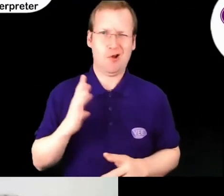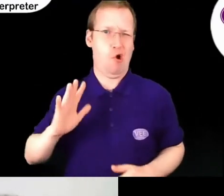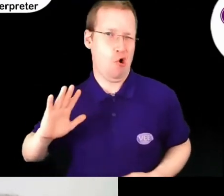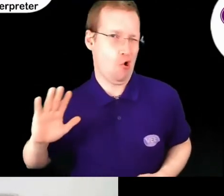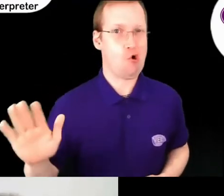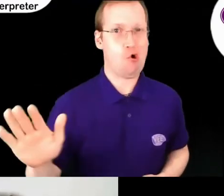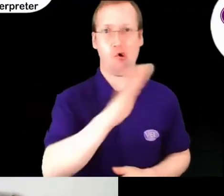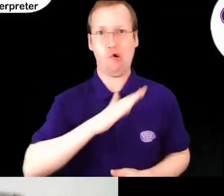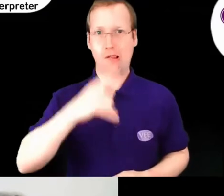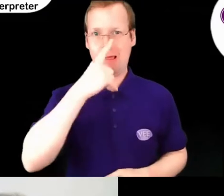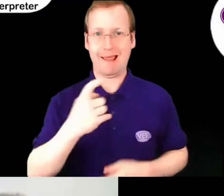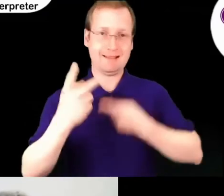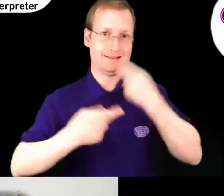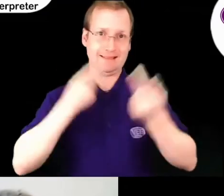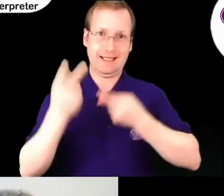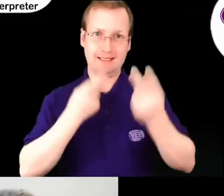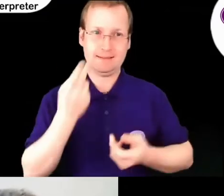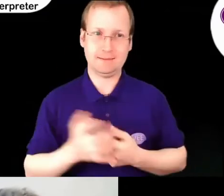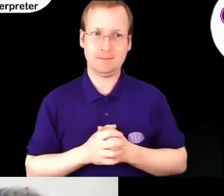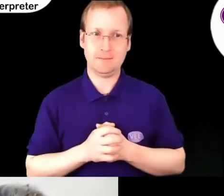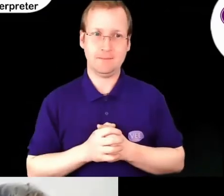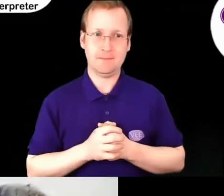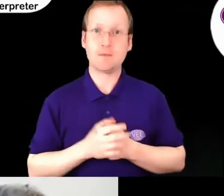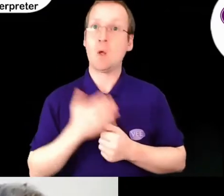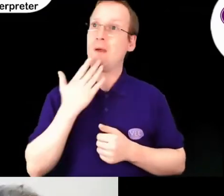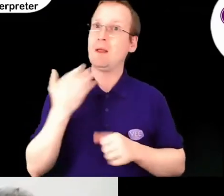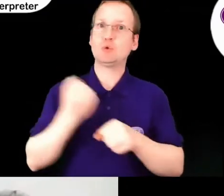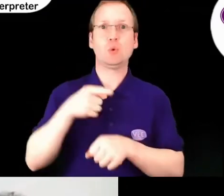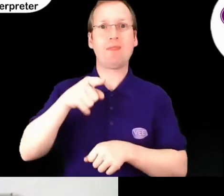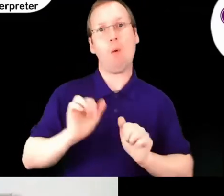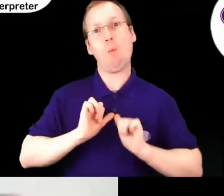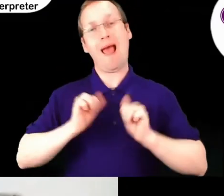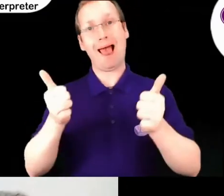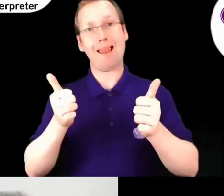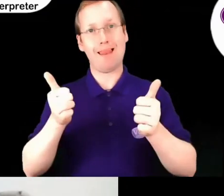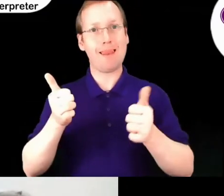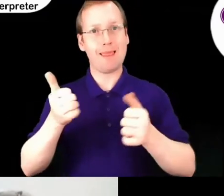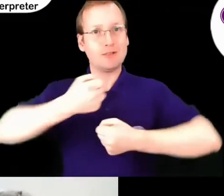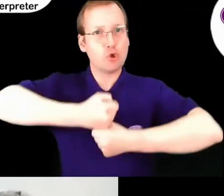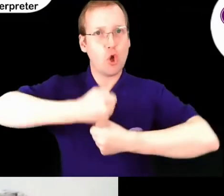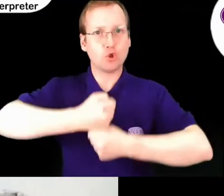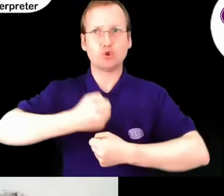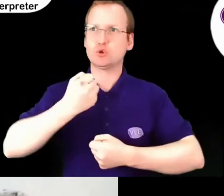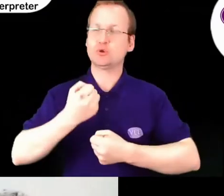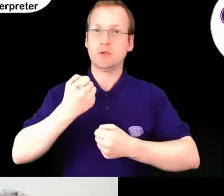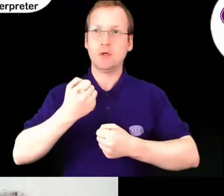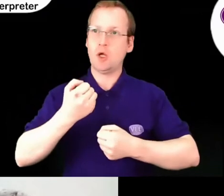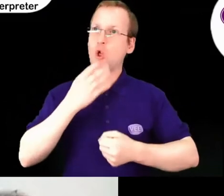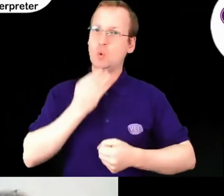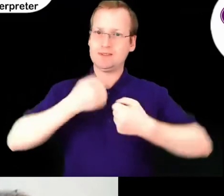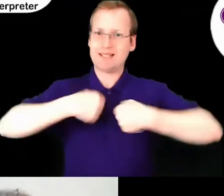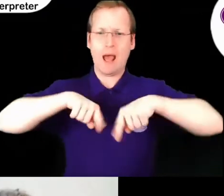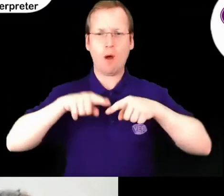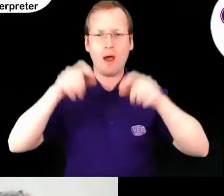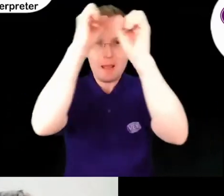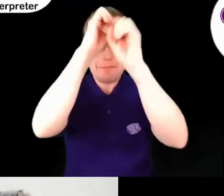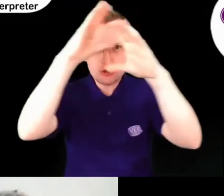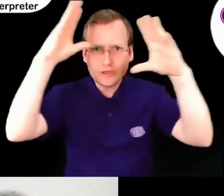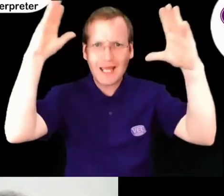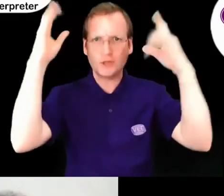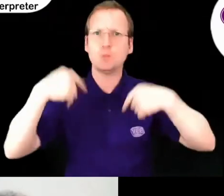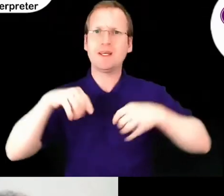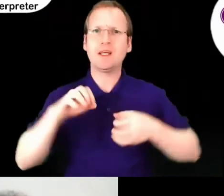sing. And when we do that well in church and imaginatively in church, then we